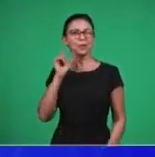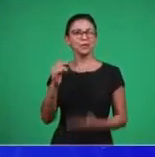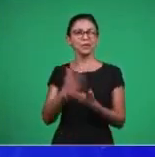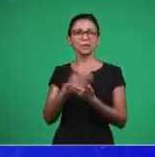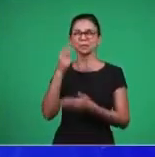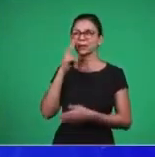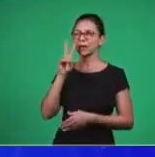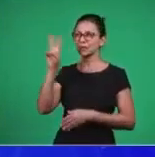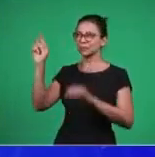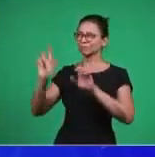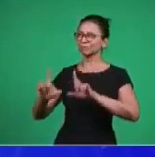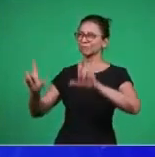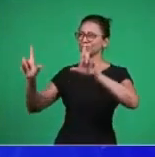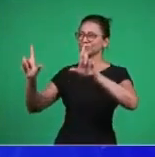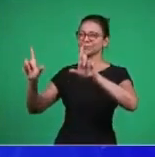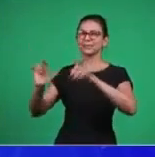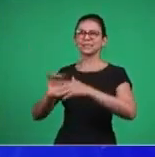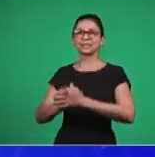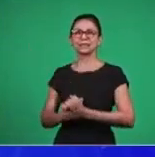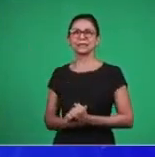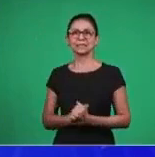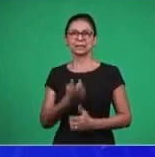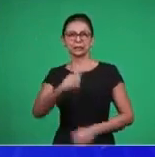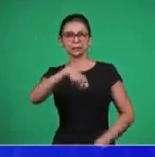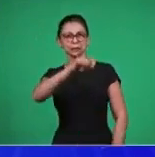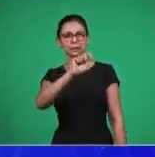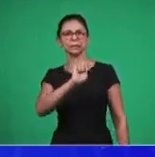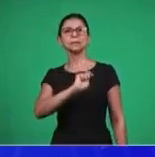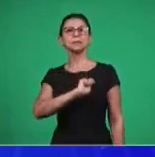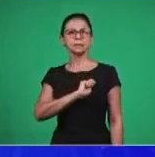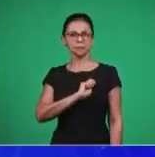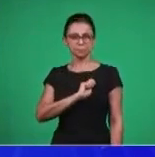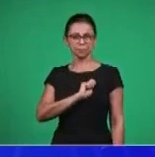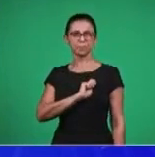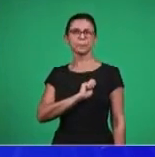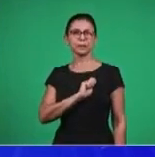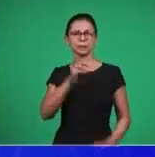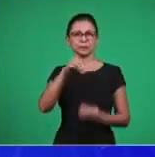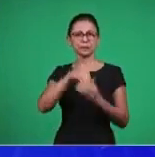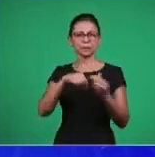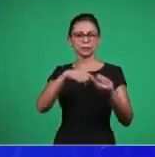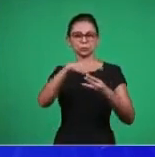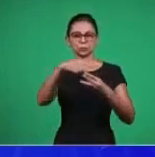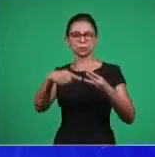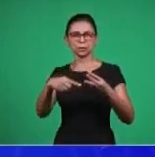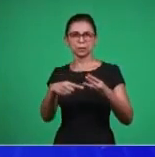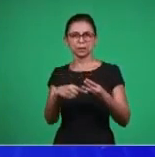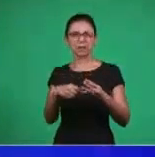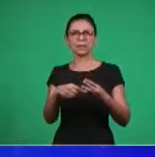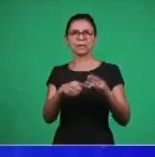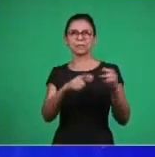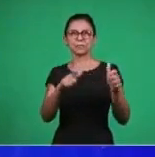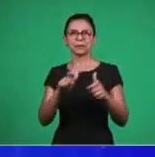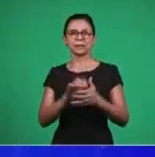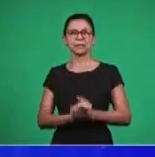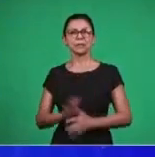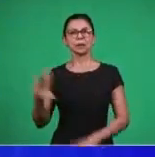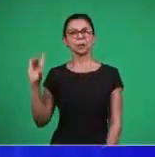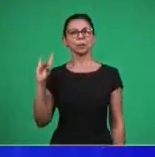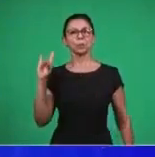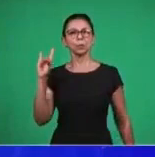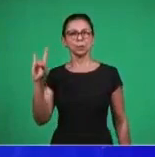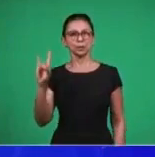yesterday. A few sent images that we can show to the brethren here in Spain, in Madrid,